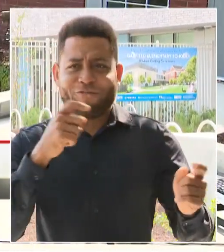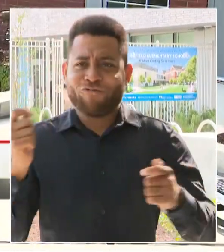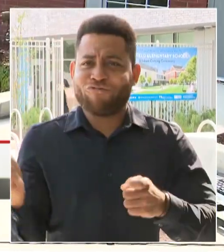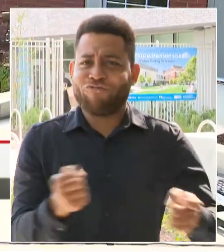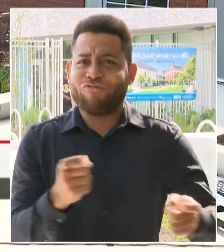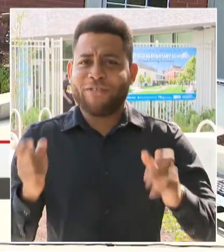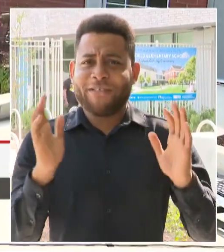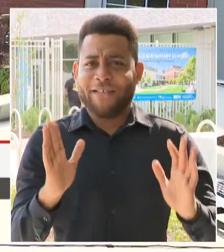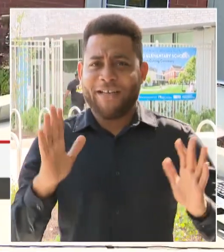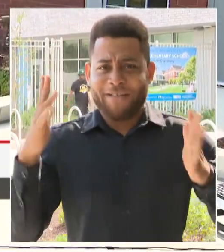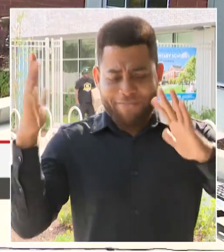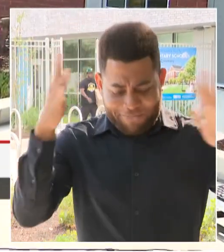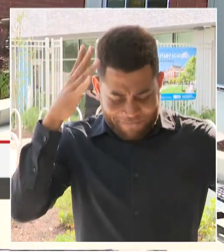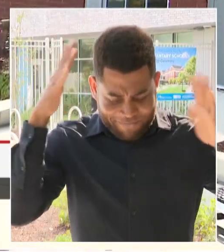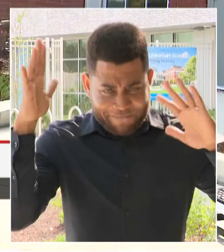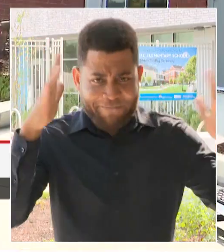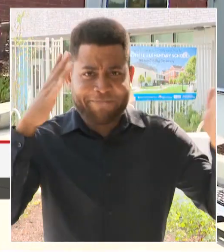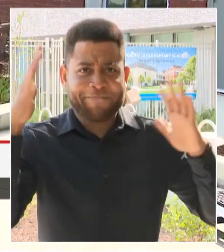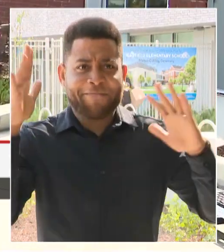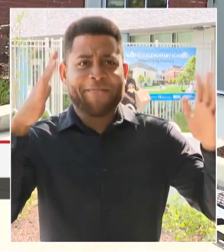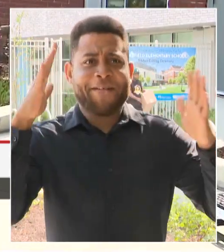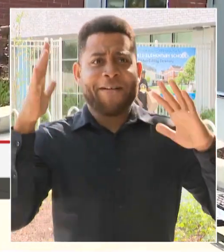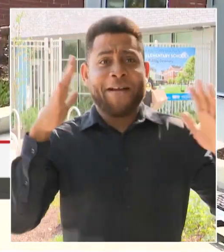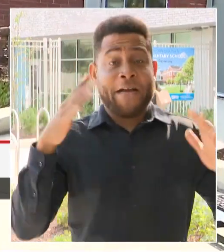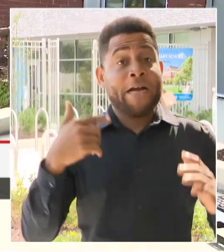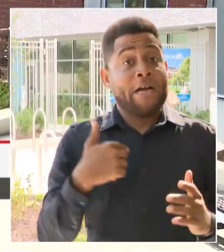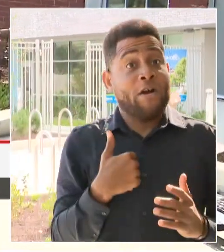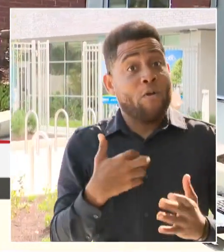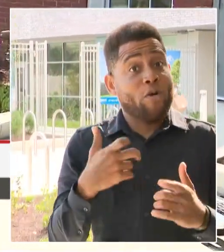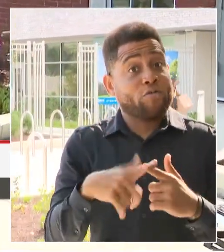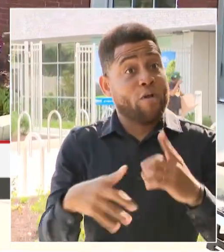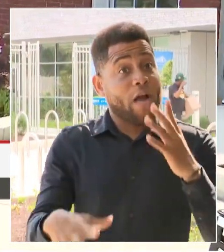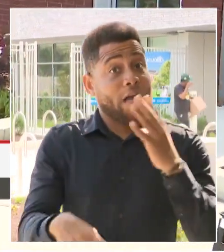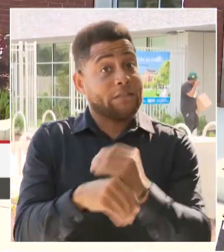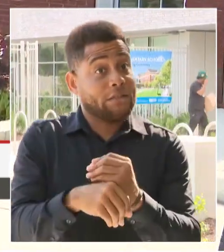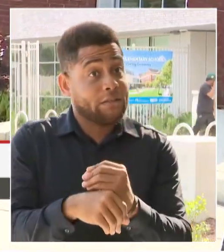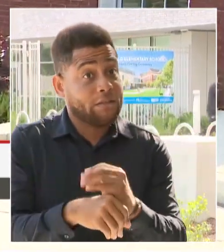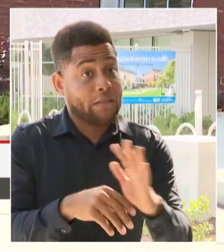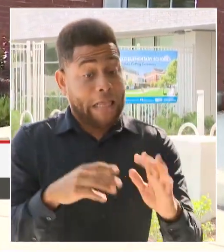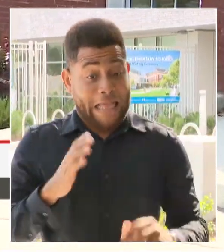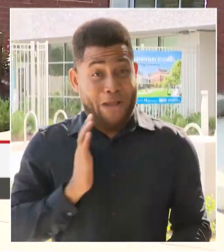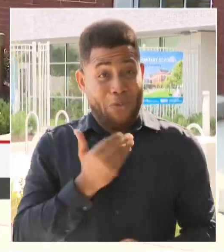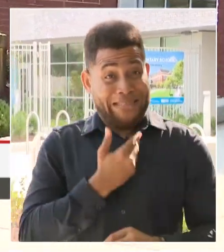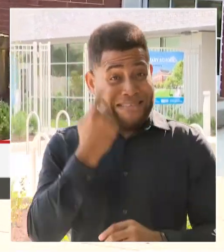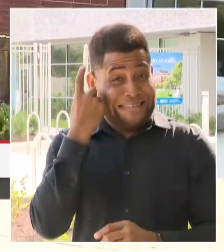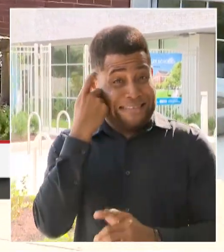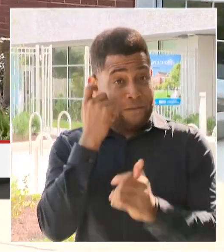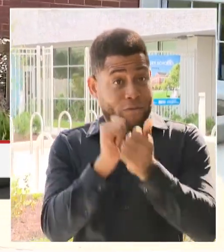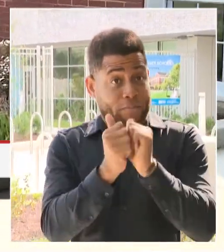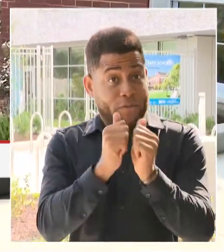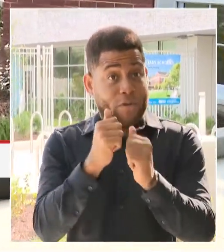And I have to add, it's not in remarks, but we were third in DCIAA last year. We're winning this year, so.